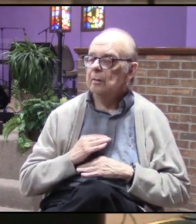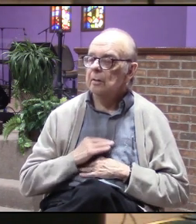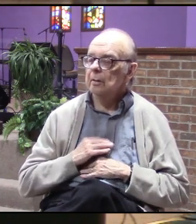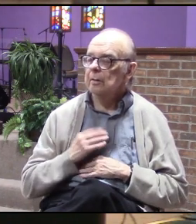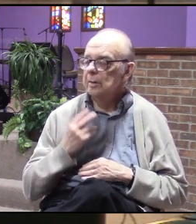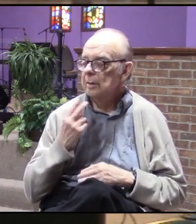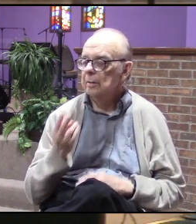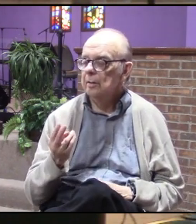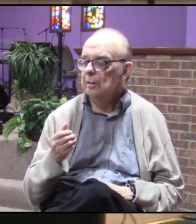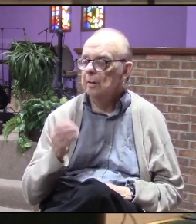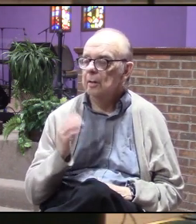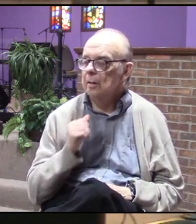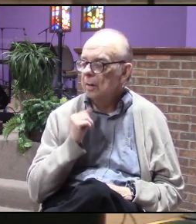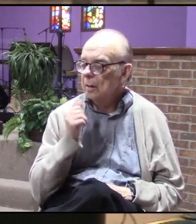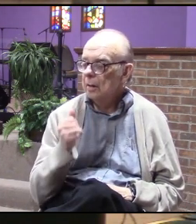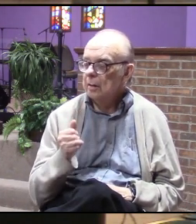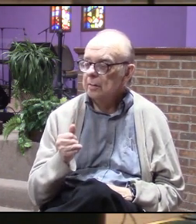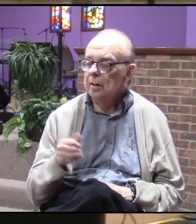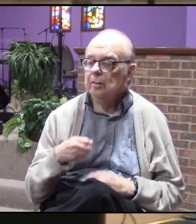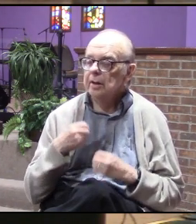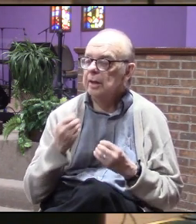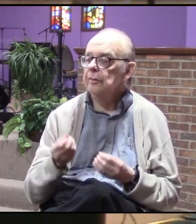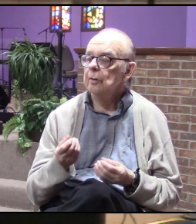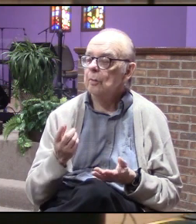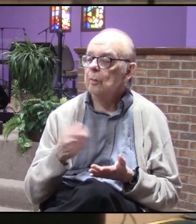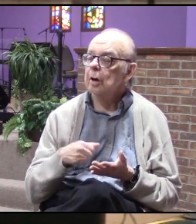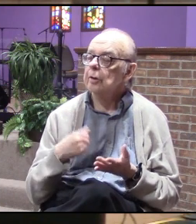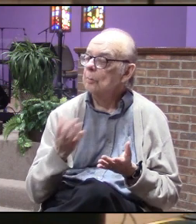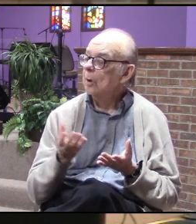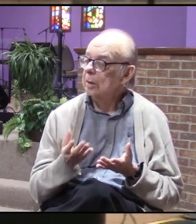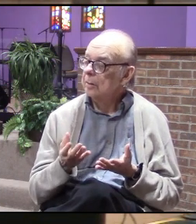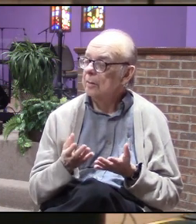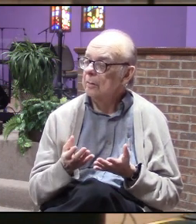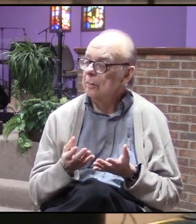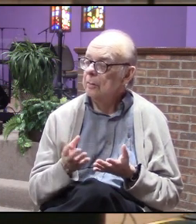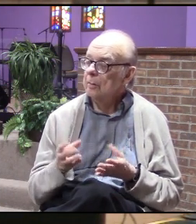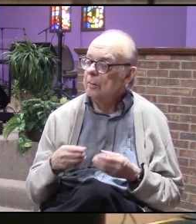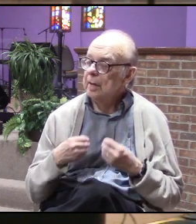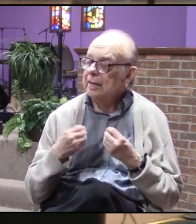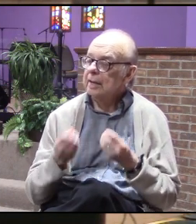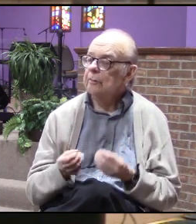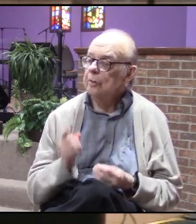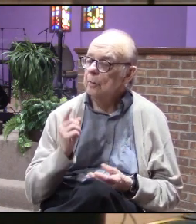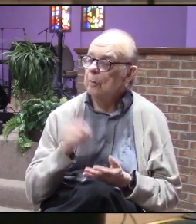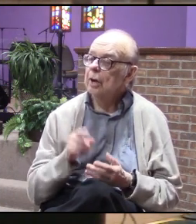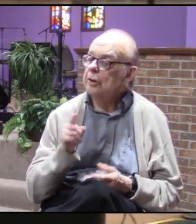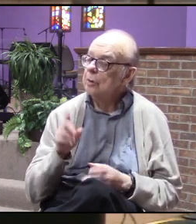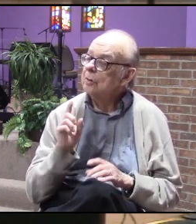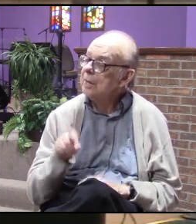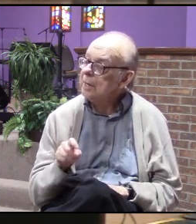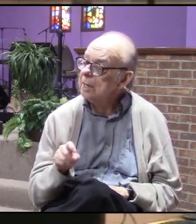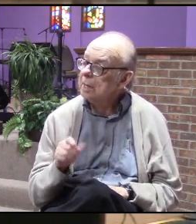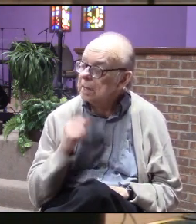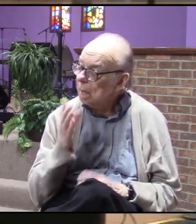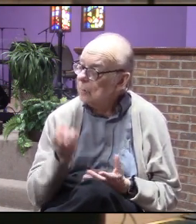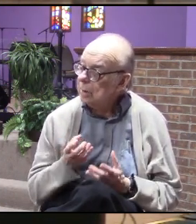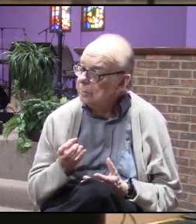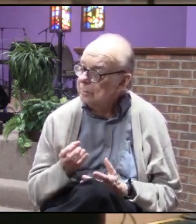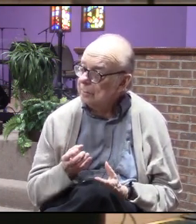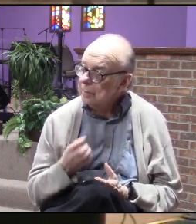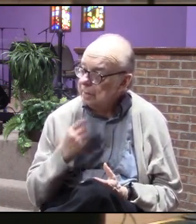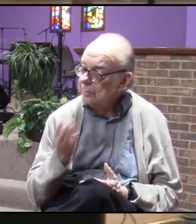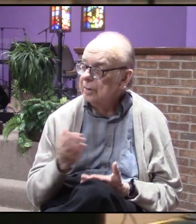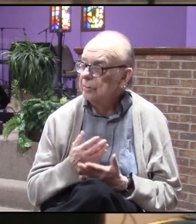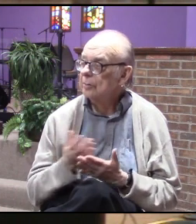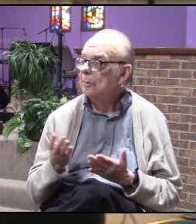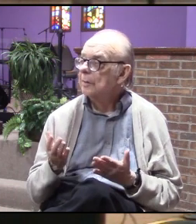You see, God's not giving you what you want. He's giving you what you need. And can I